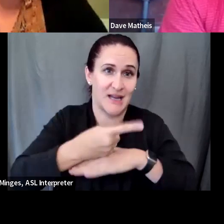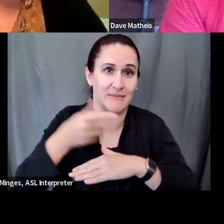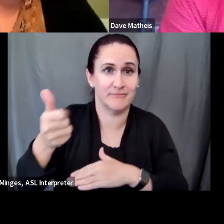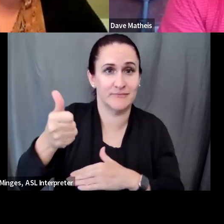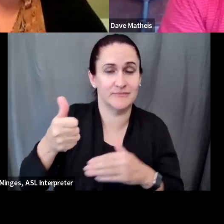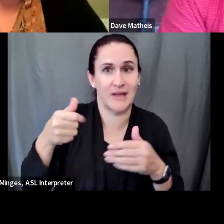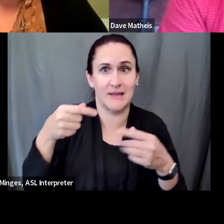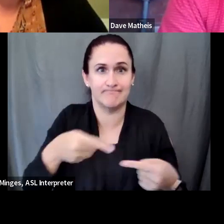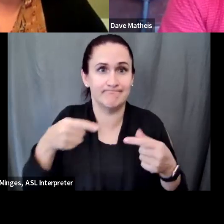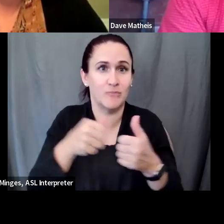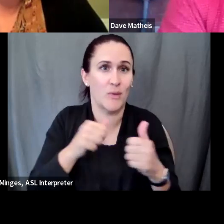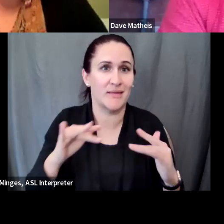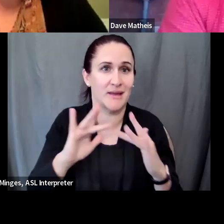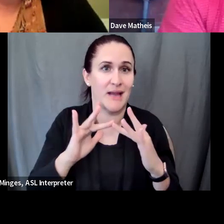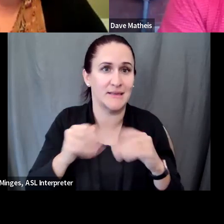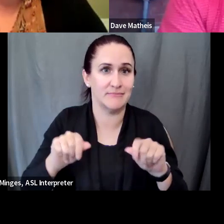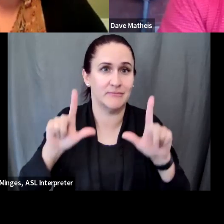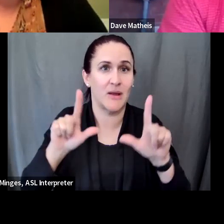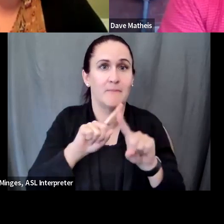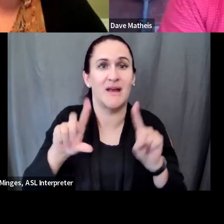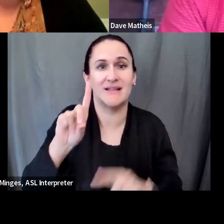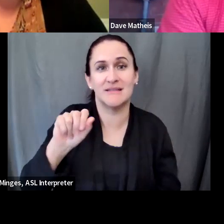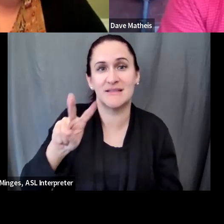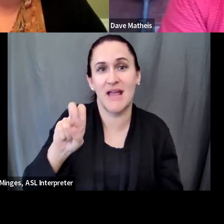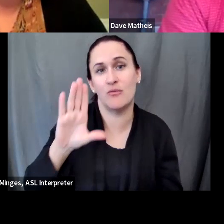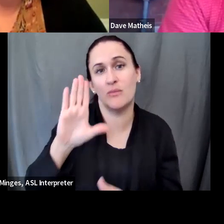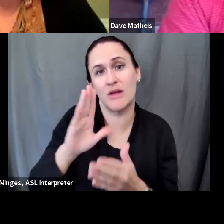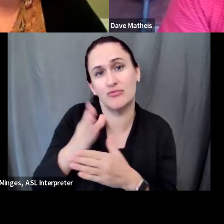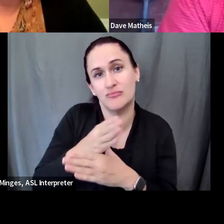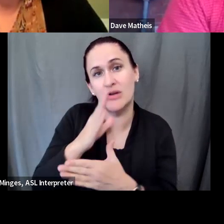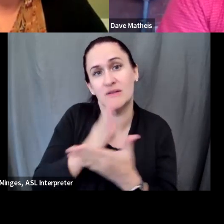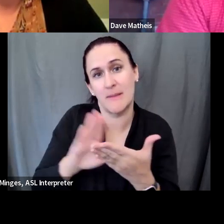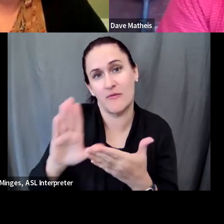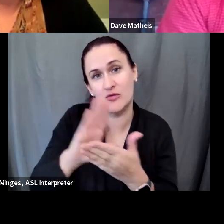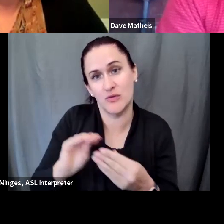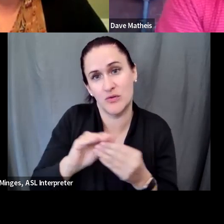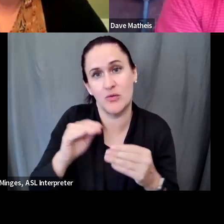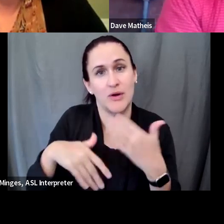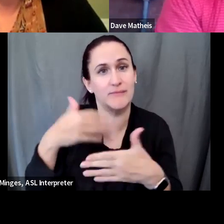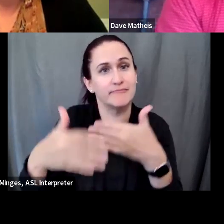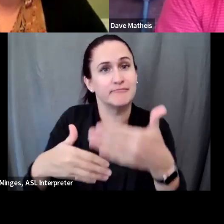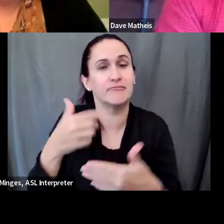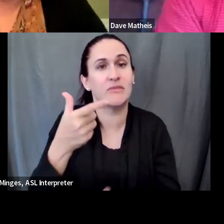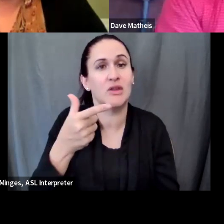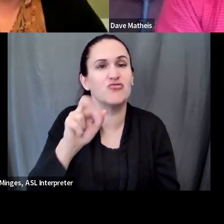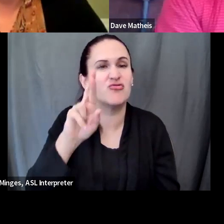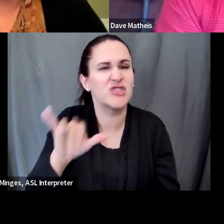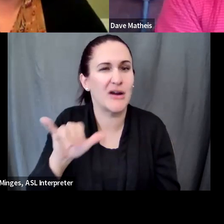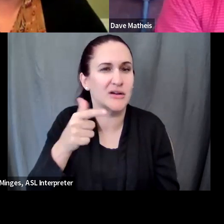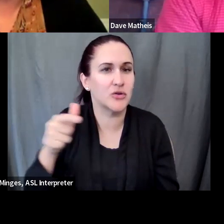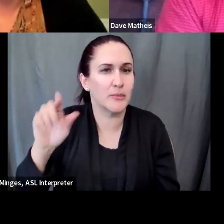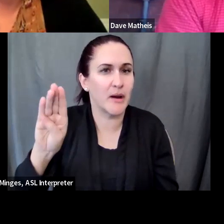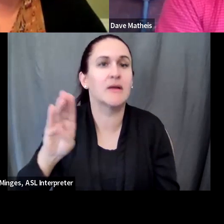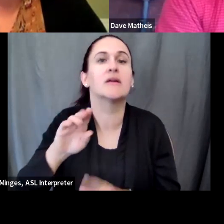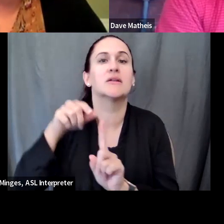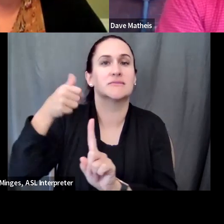with connectivity. So I'm going to ask Dave to share some of her stories as we go along. Gerry is absolutely amazing.